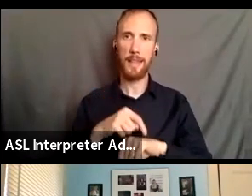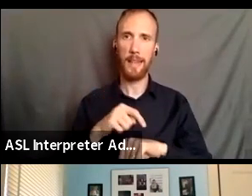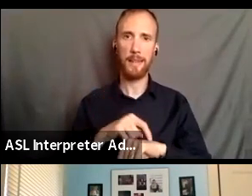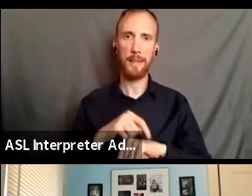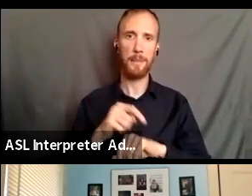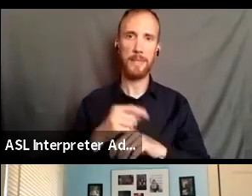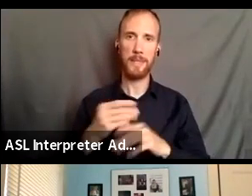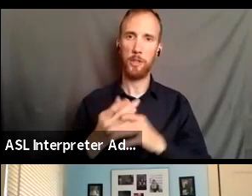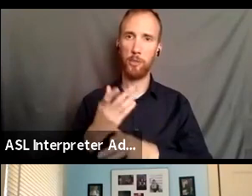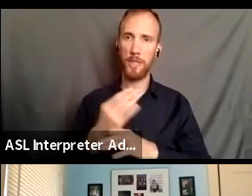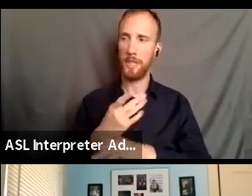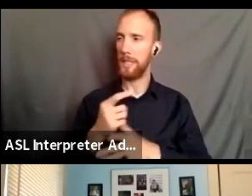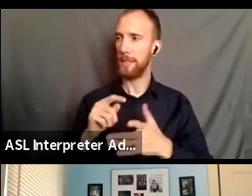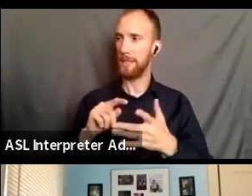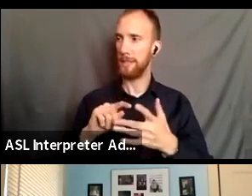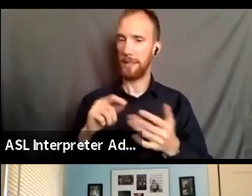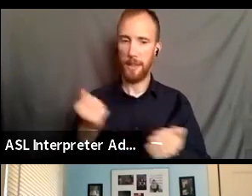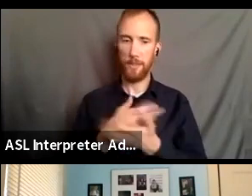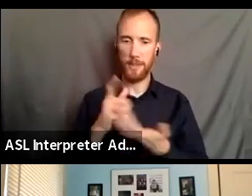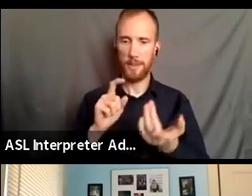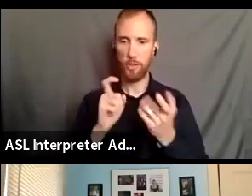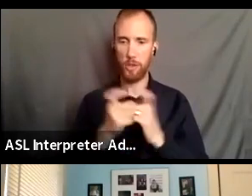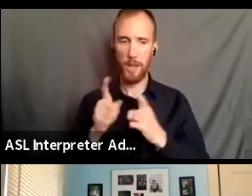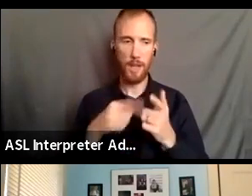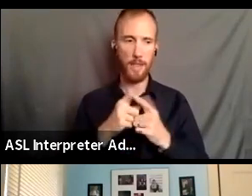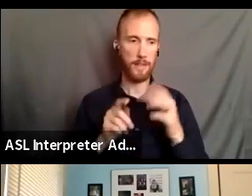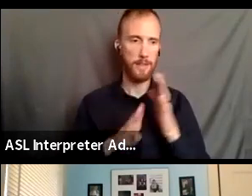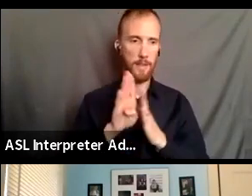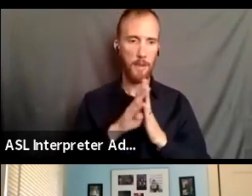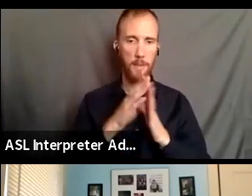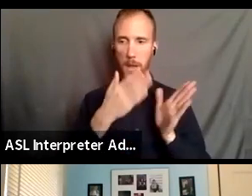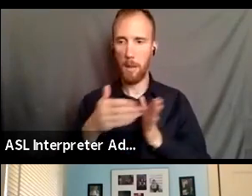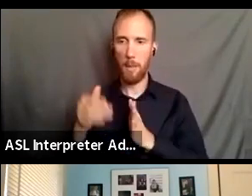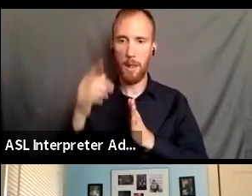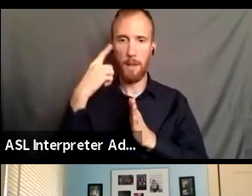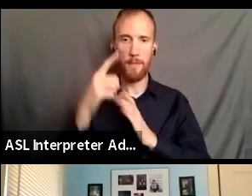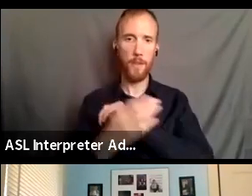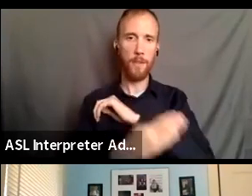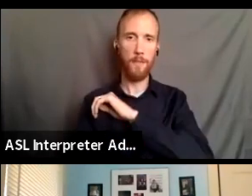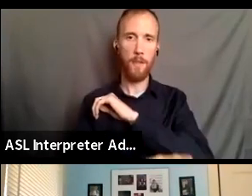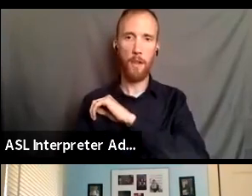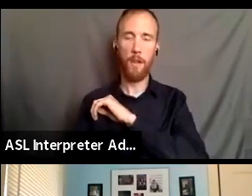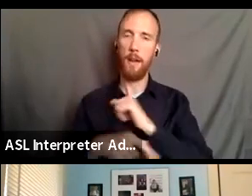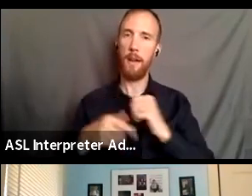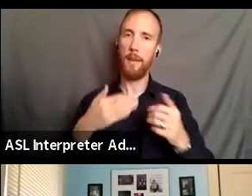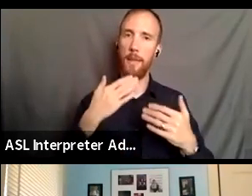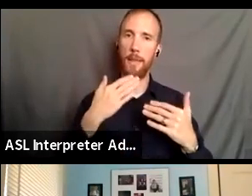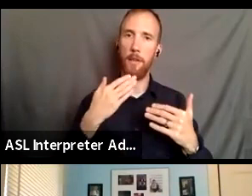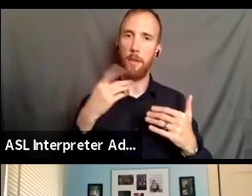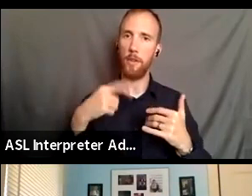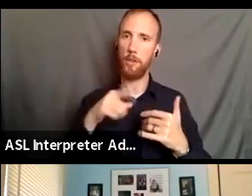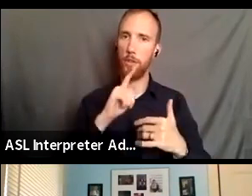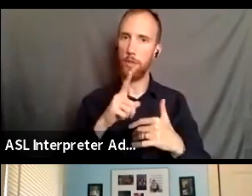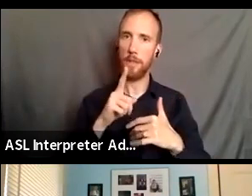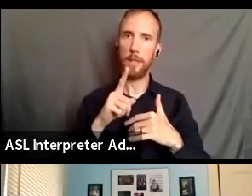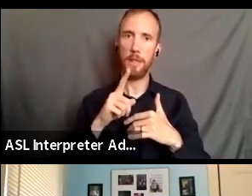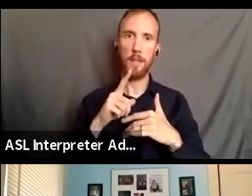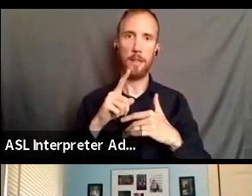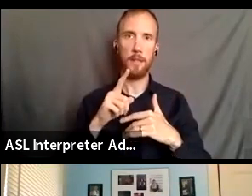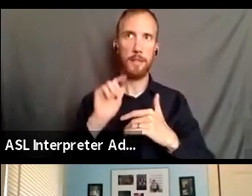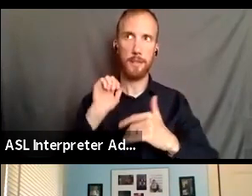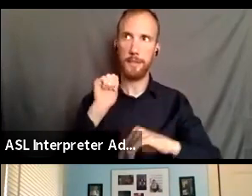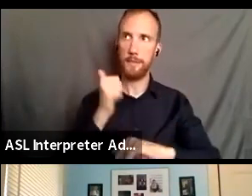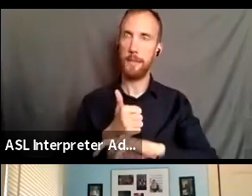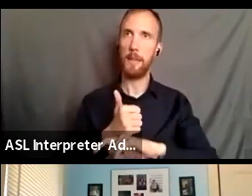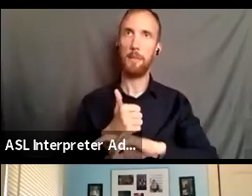up with a plan for the fall i'm really happy that you really foregrounded that the our vision is about